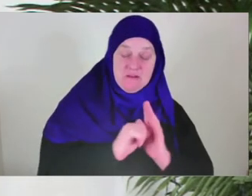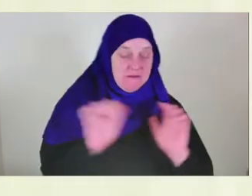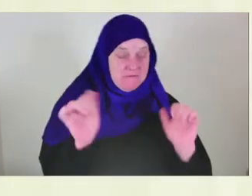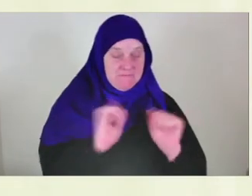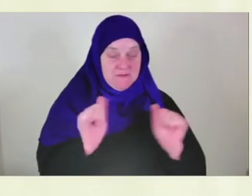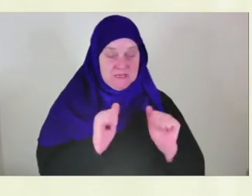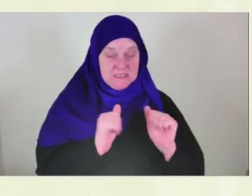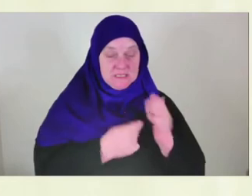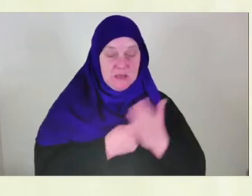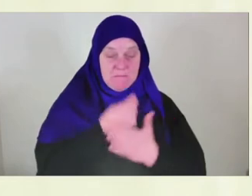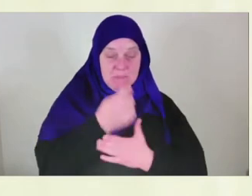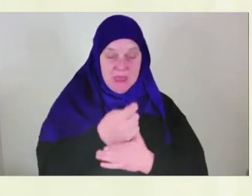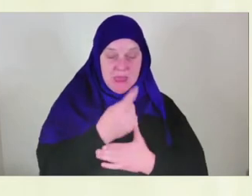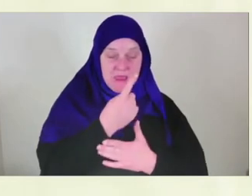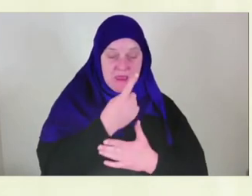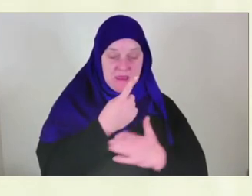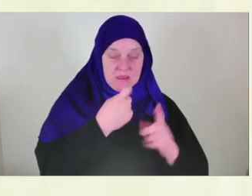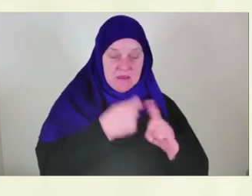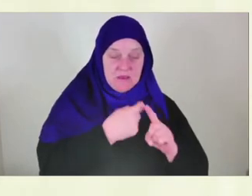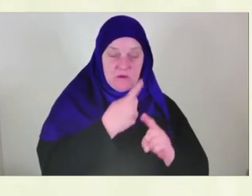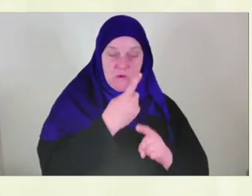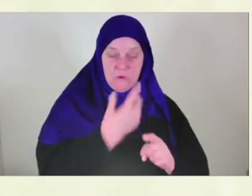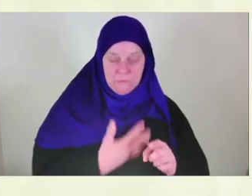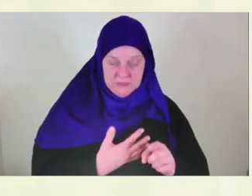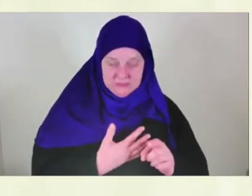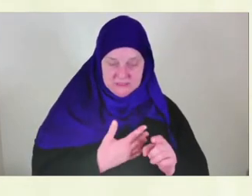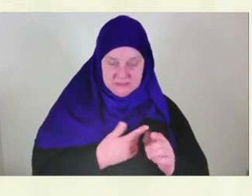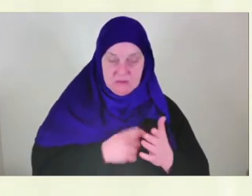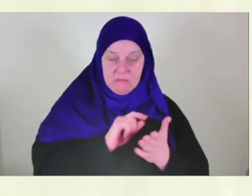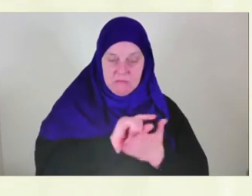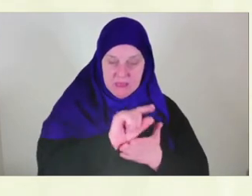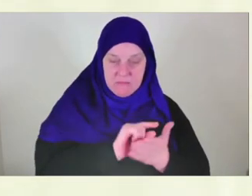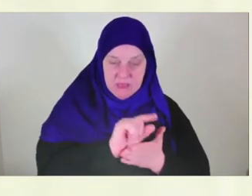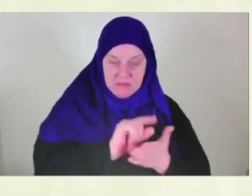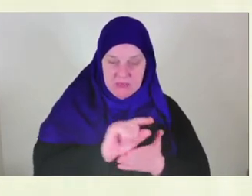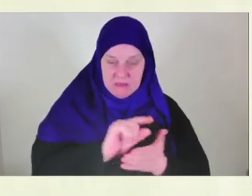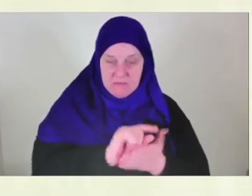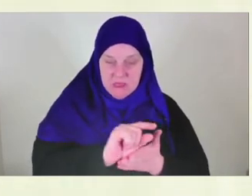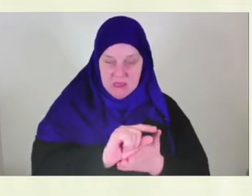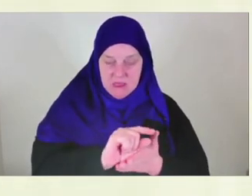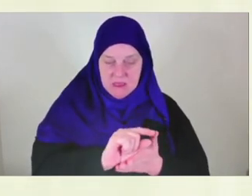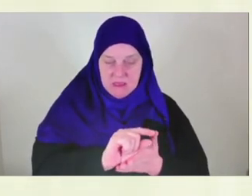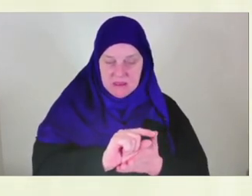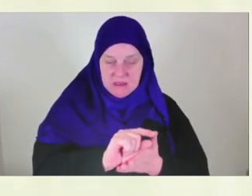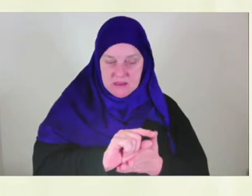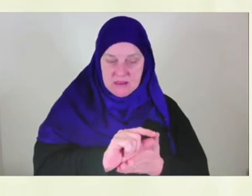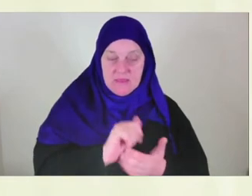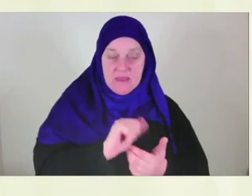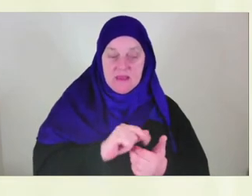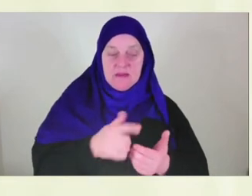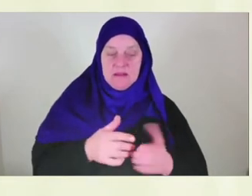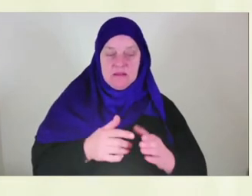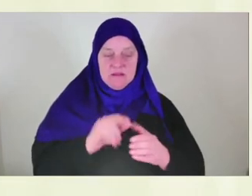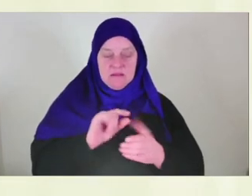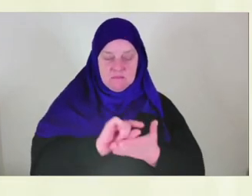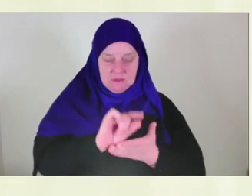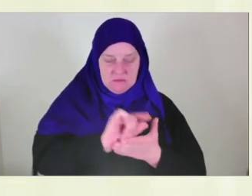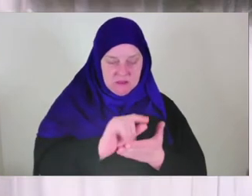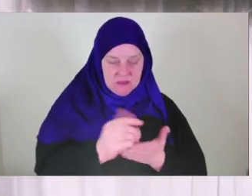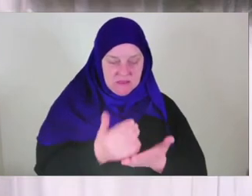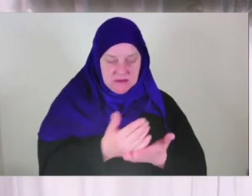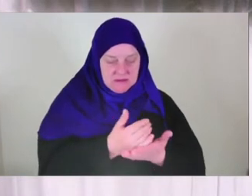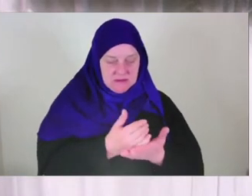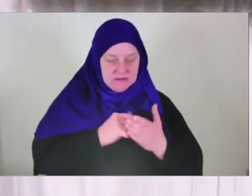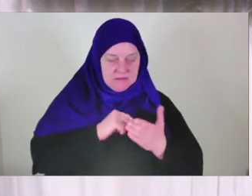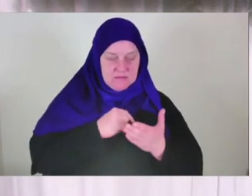and calculate that kind of stuff. But you don't need to use that for that, because that money is going to be used for what? Things that you want.